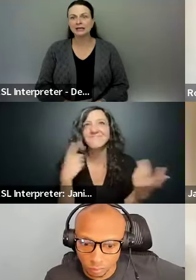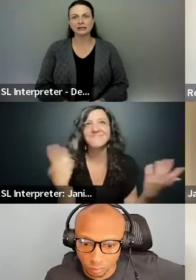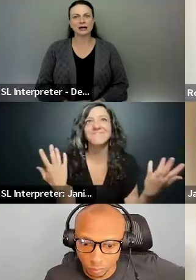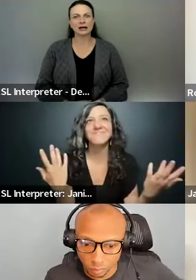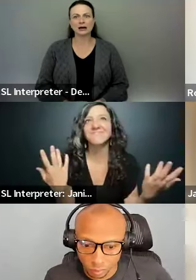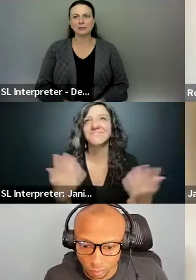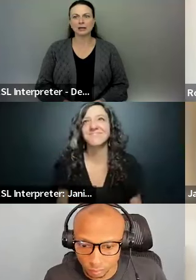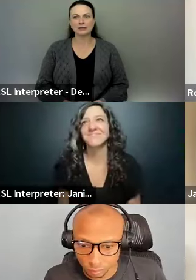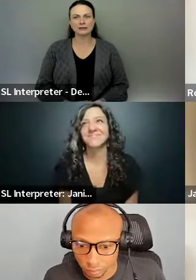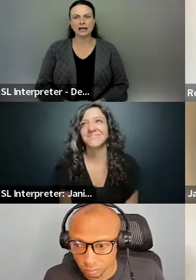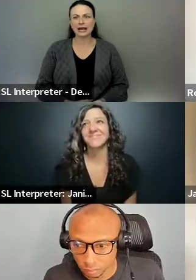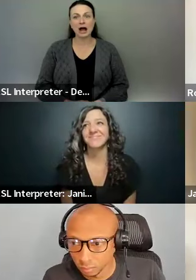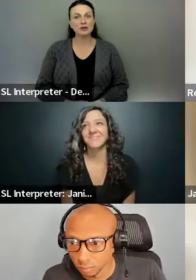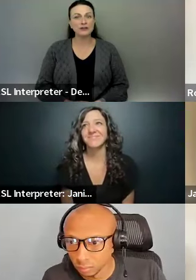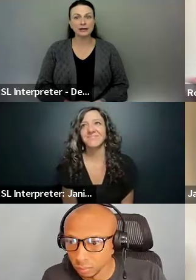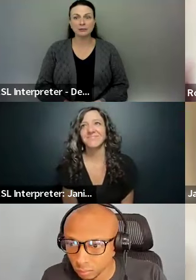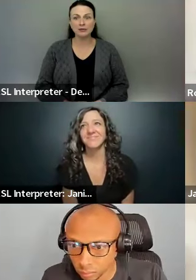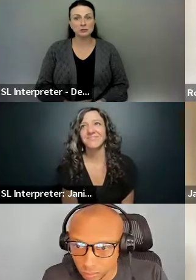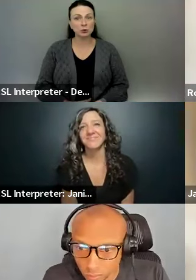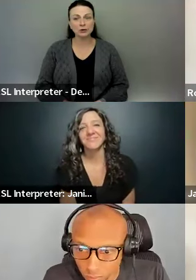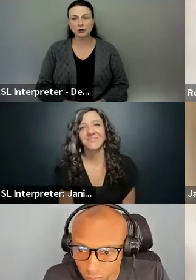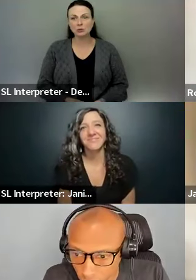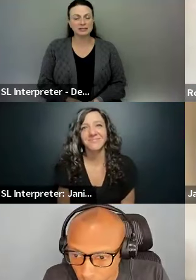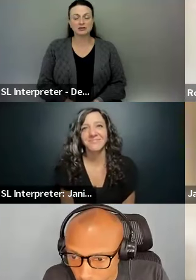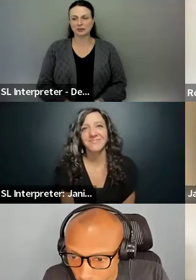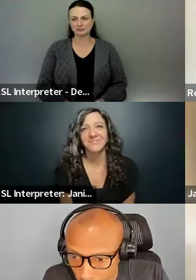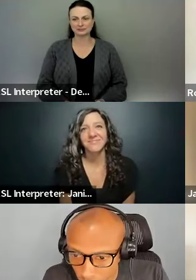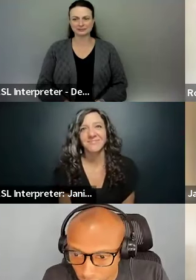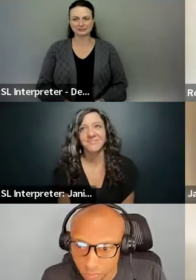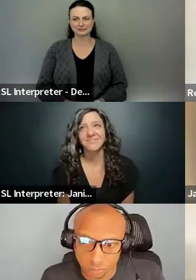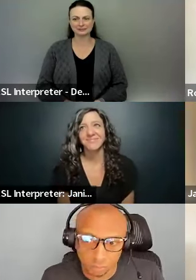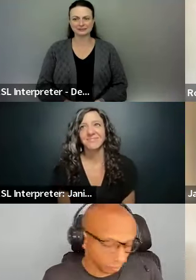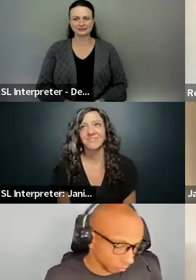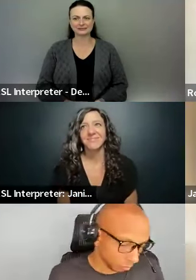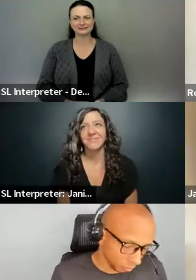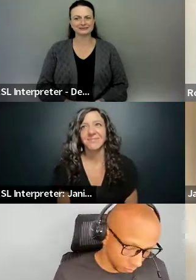today, and how you found out about this working group, et cetera.